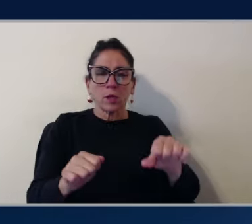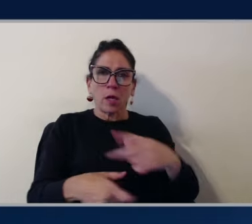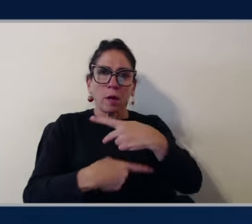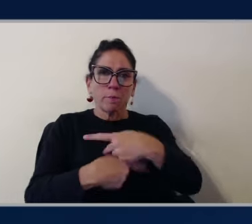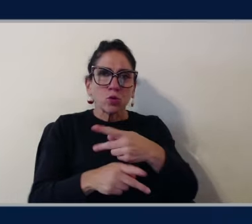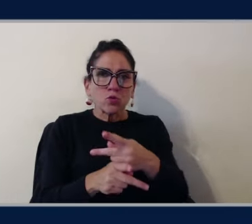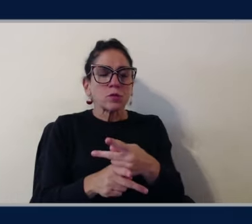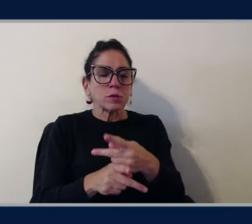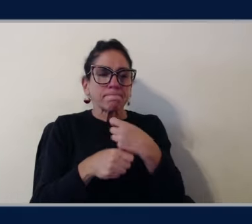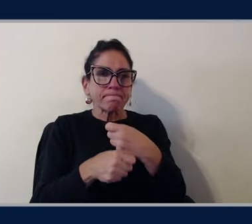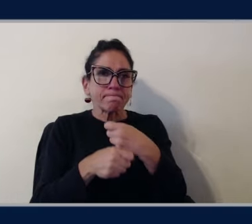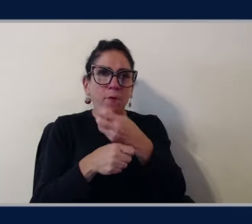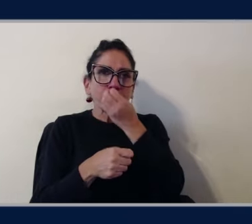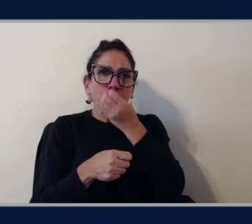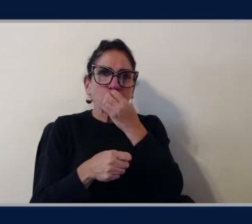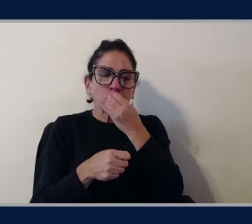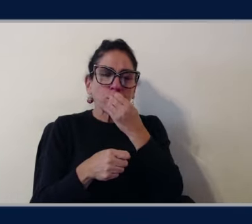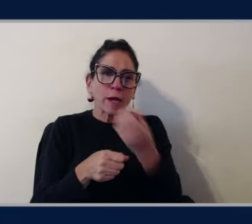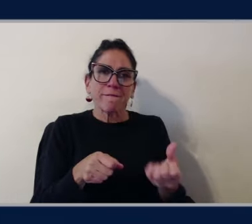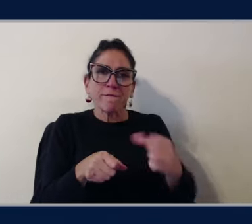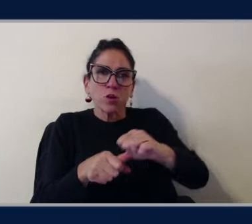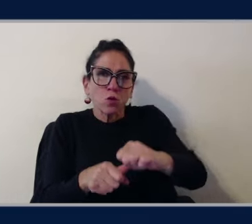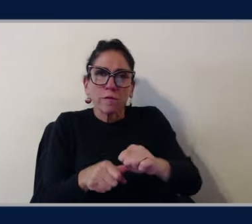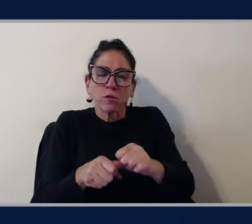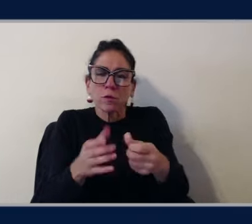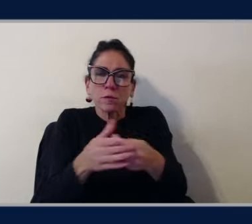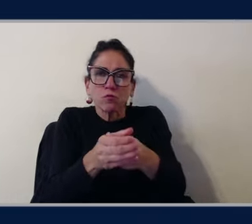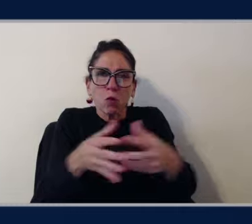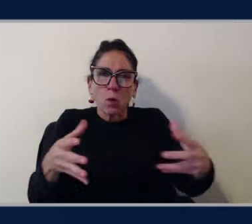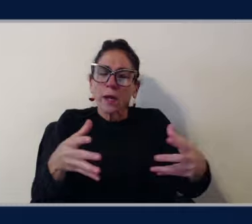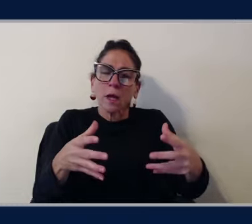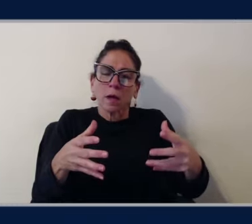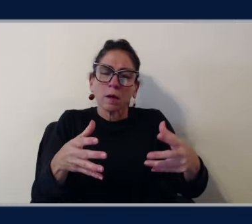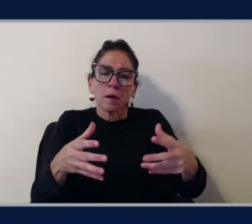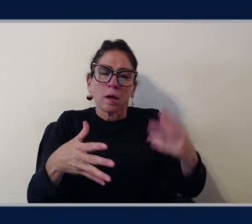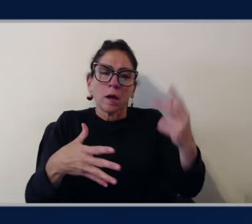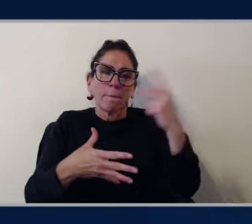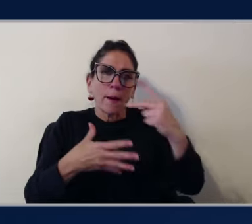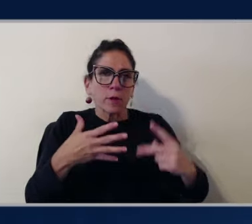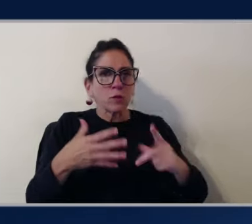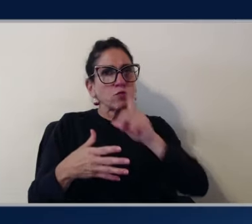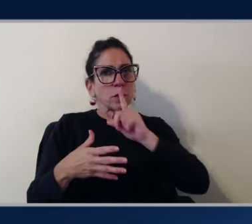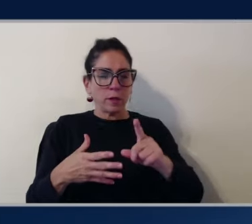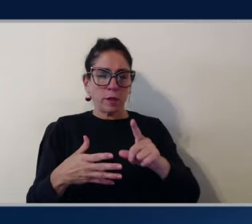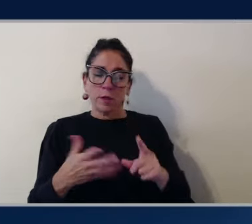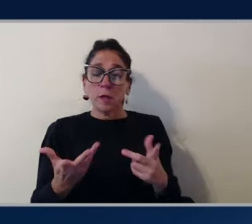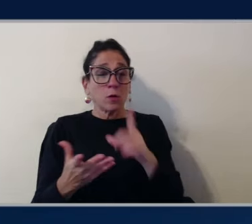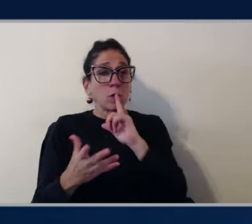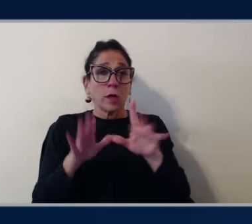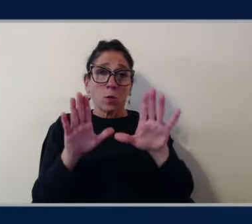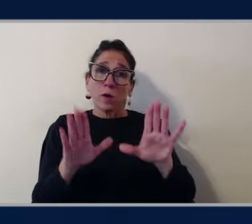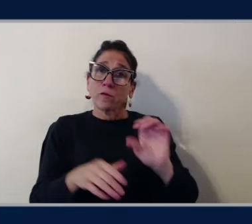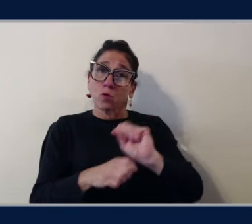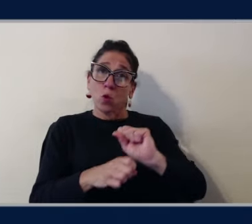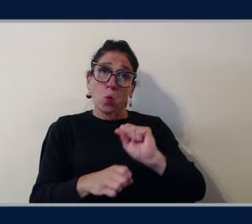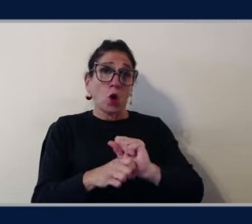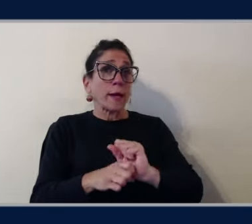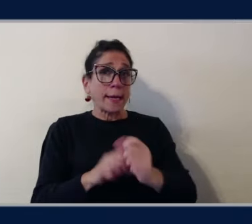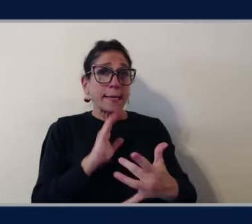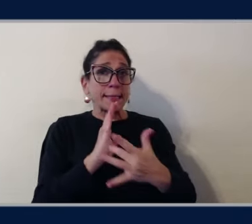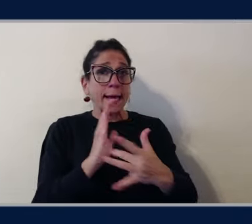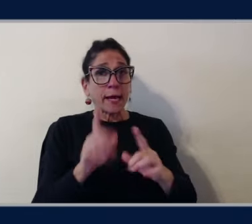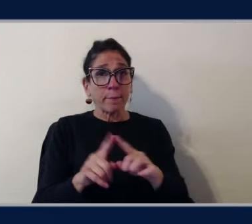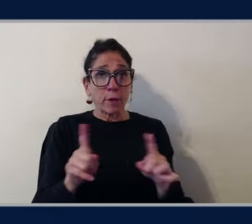and fuel for a growing population. So it's really rewarding to work in tech, but to do it in a way that really, as you apply